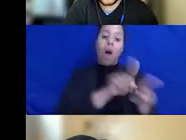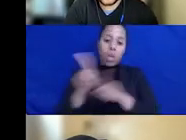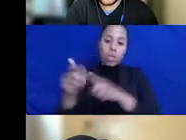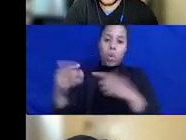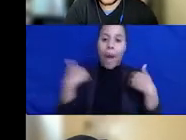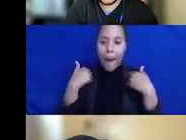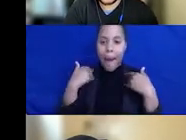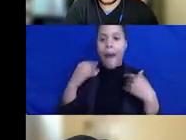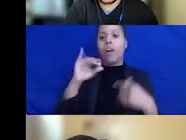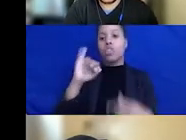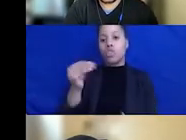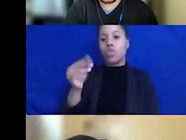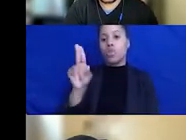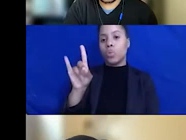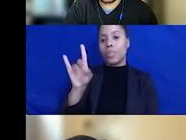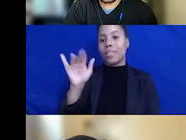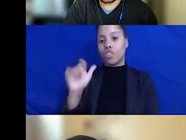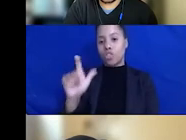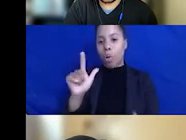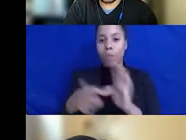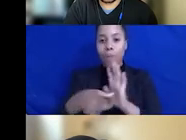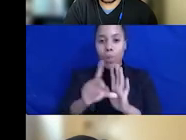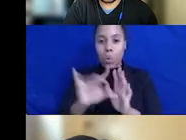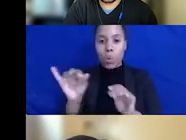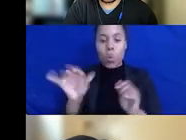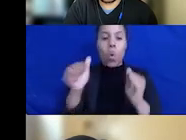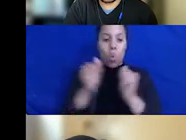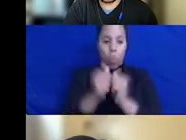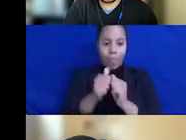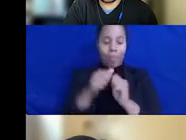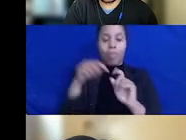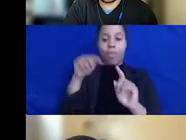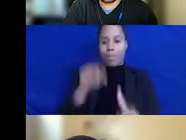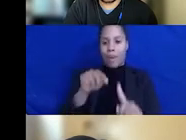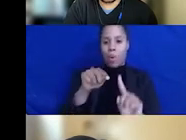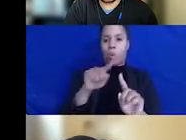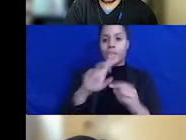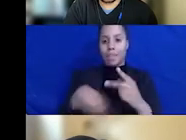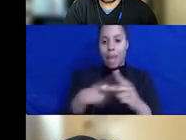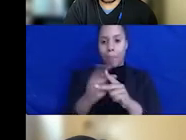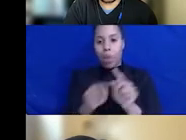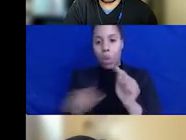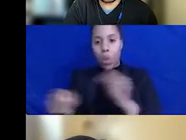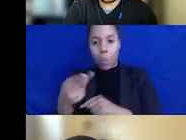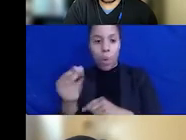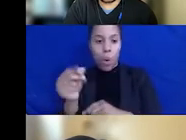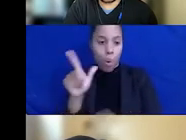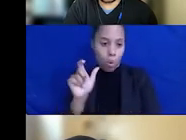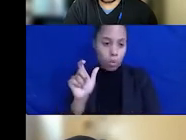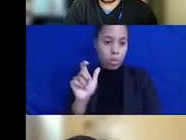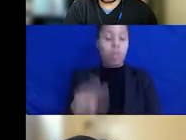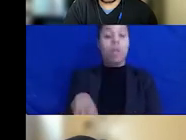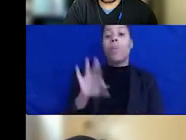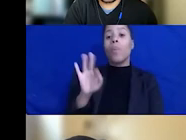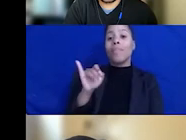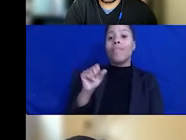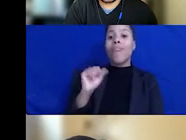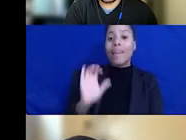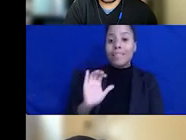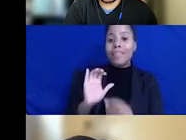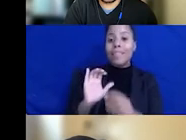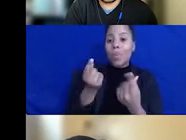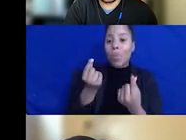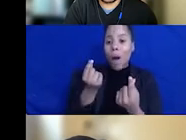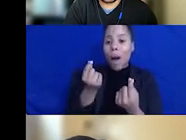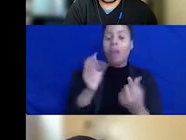exceptions. So basically that FISA court that's supposed to be this check, now the government just has to go to them and literally